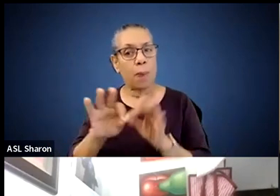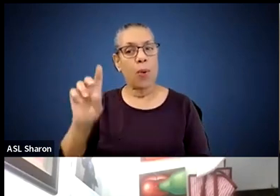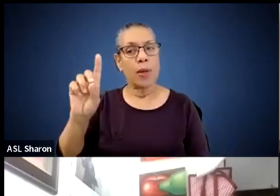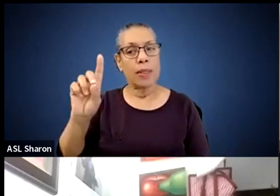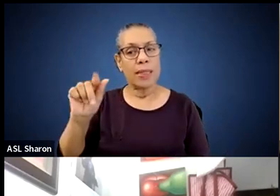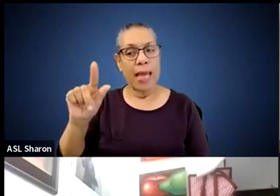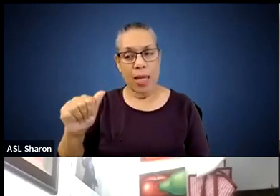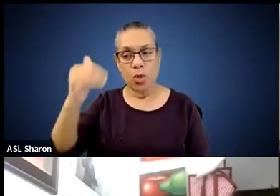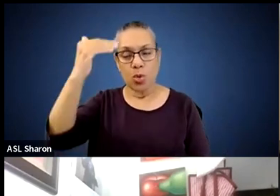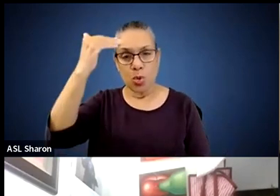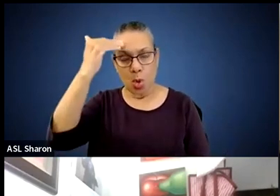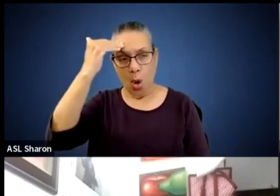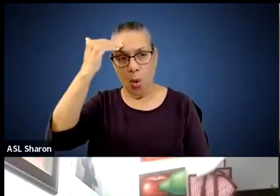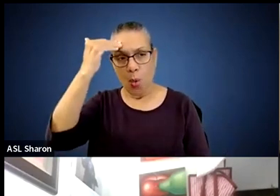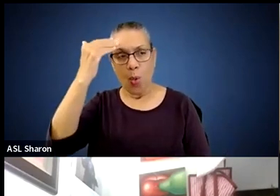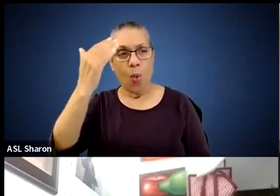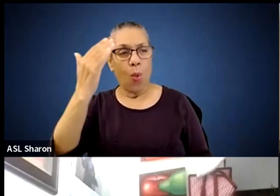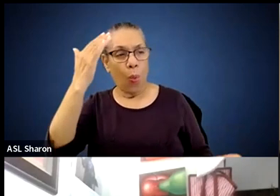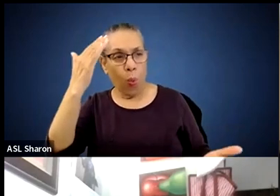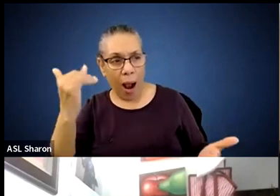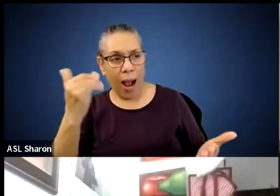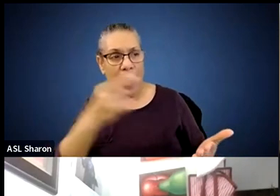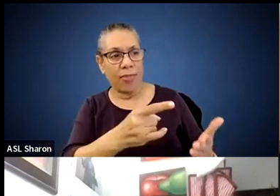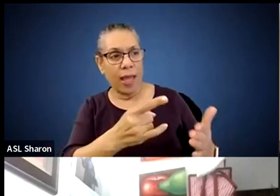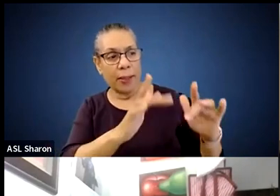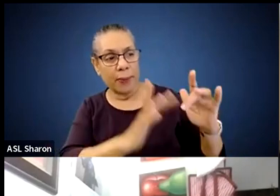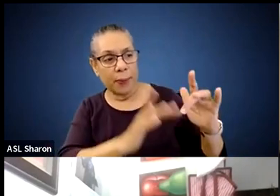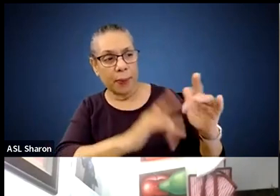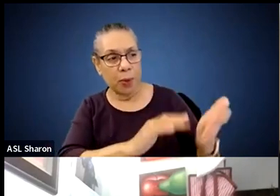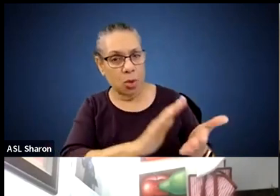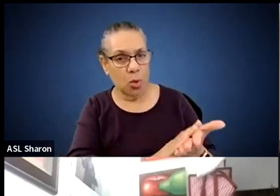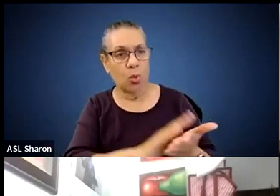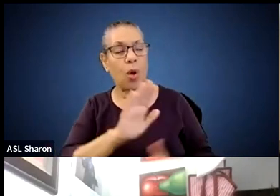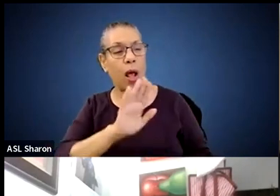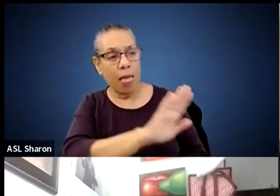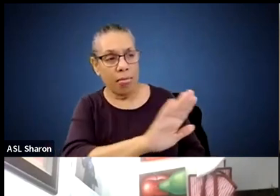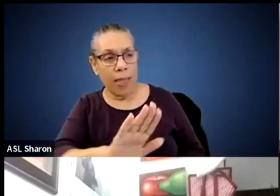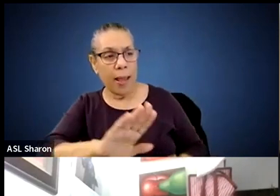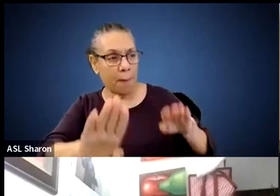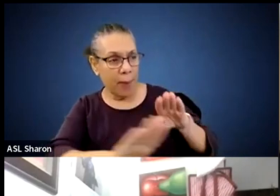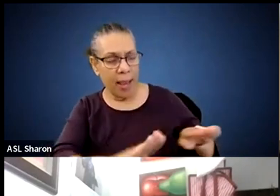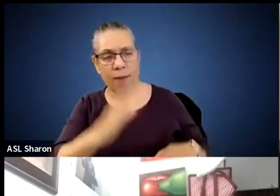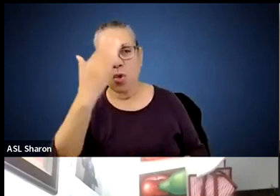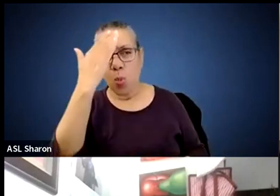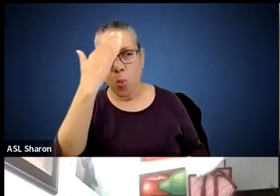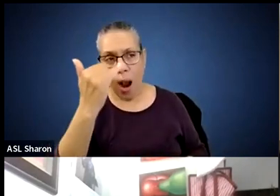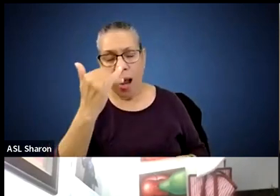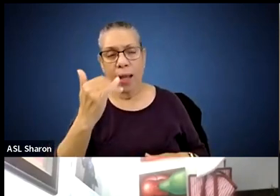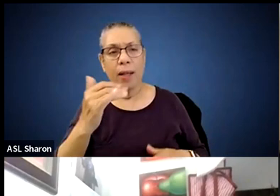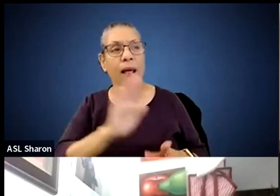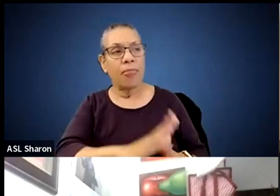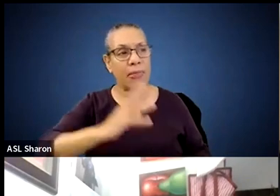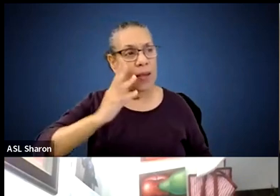formalize to figure out around the sort of practices and the behaviors that young people are moving through